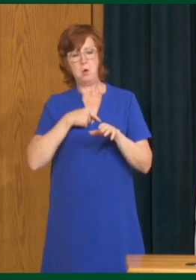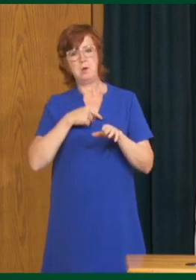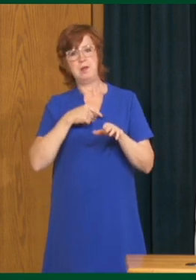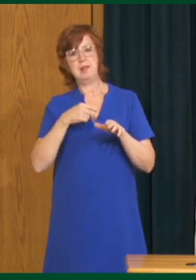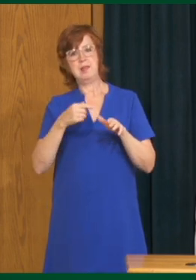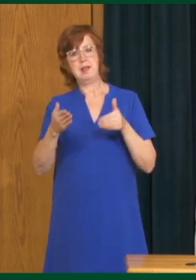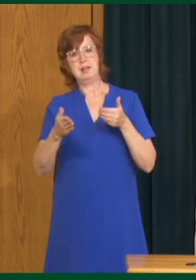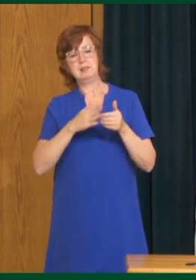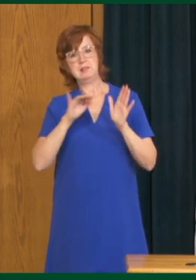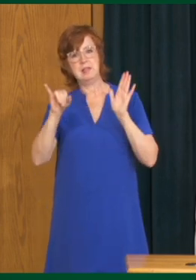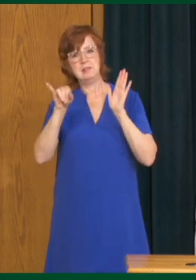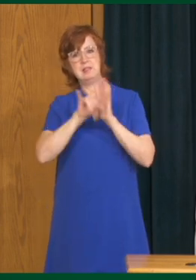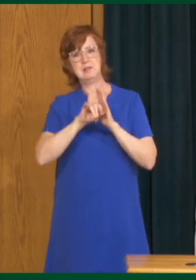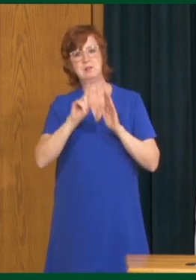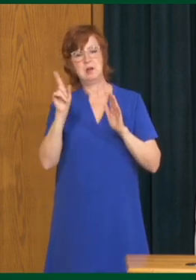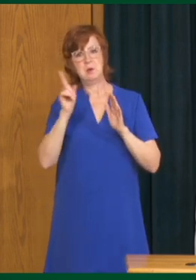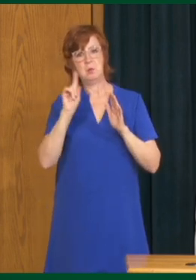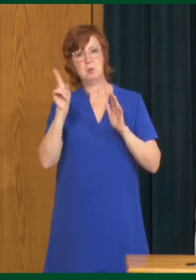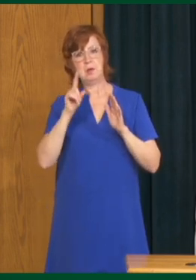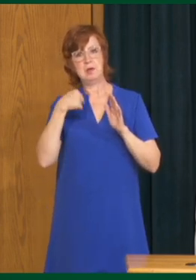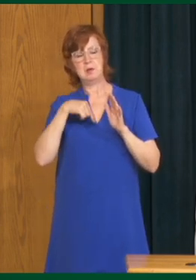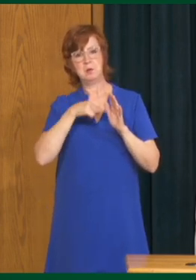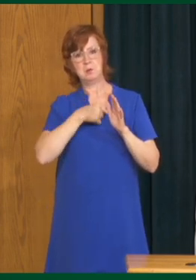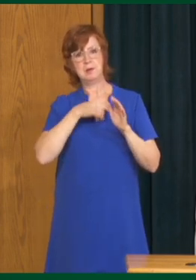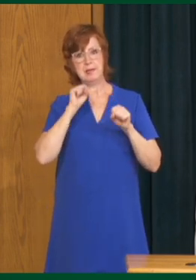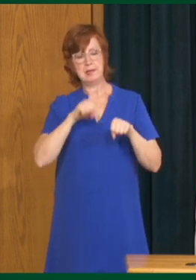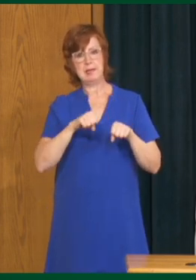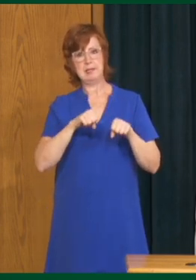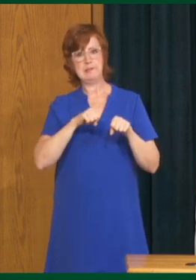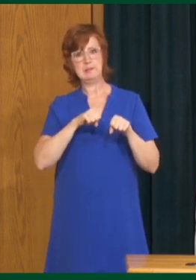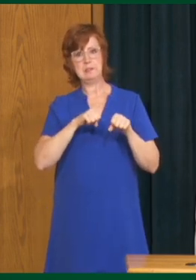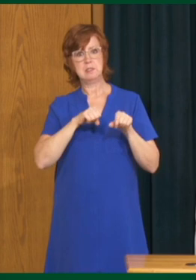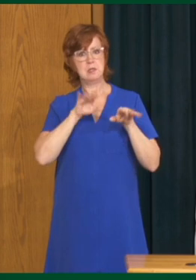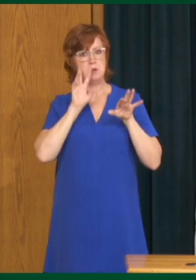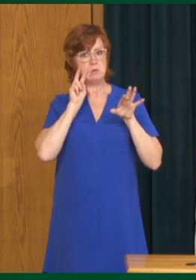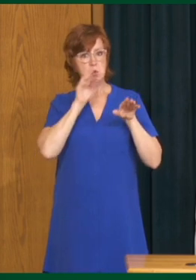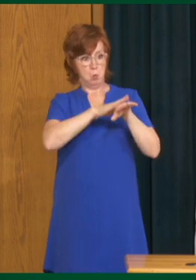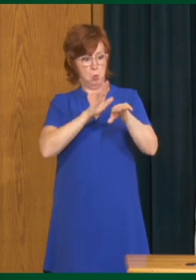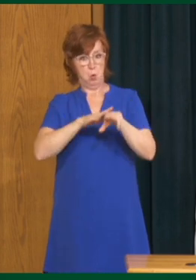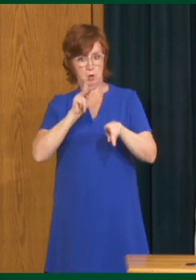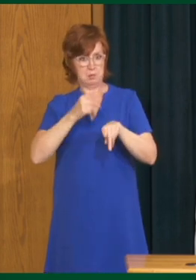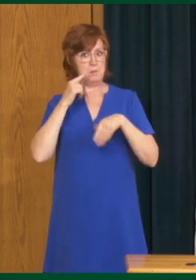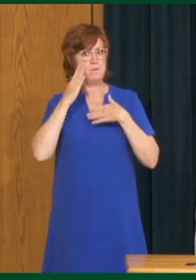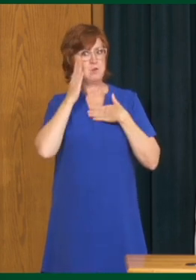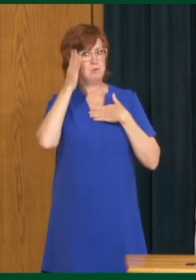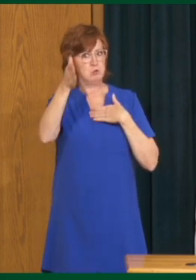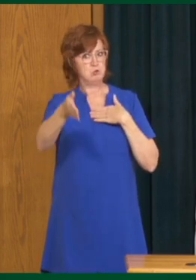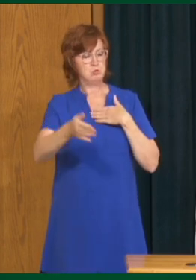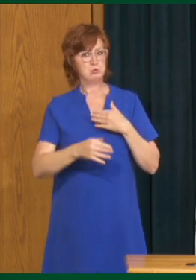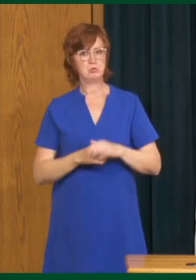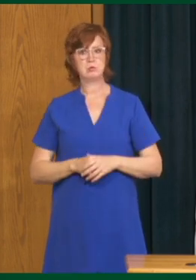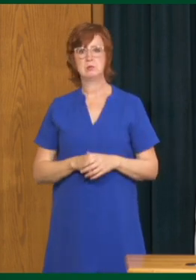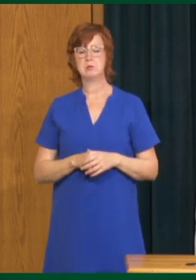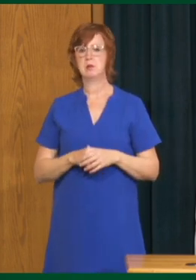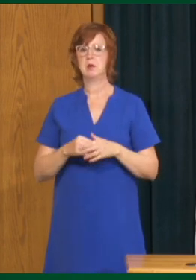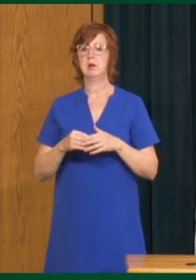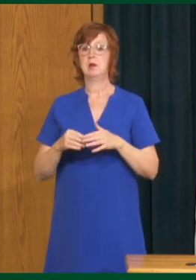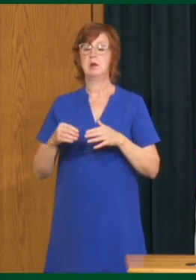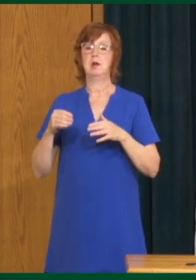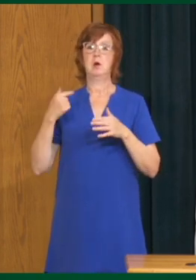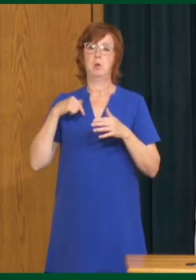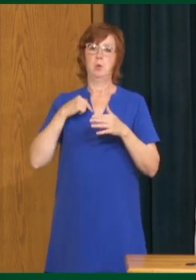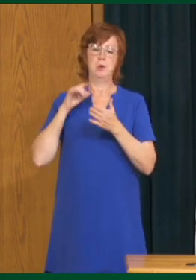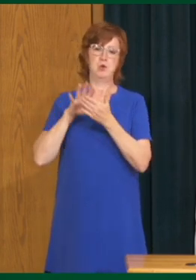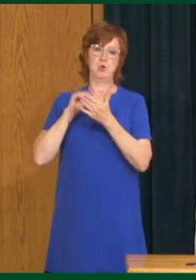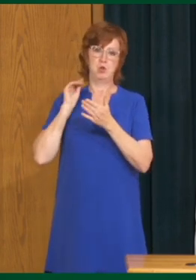try to prevent a surge that can have then pressures on the health system, which we are seeing in other parts of the world, and